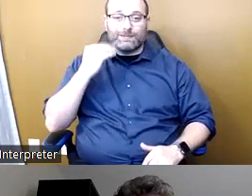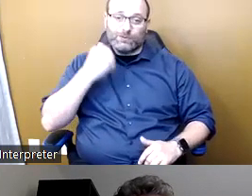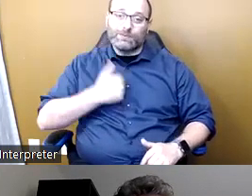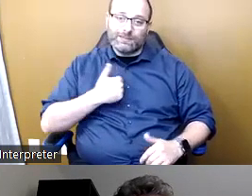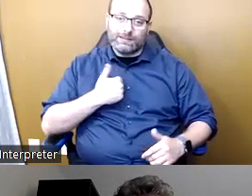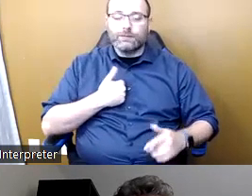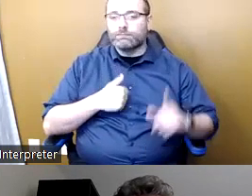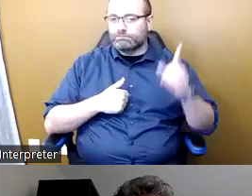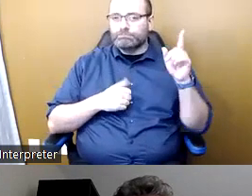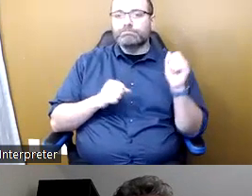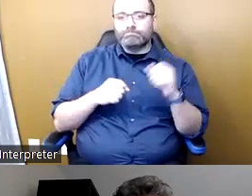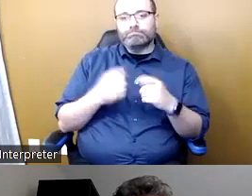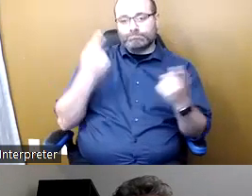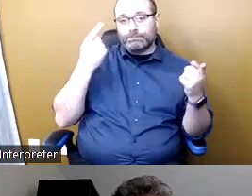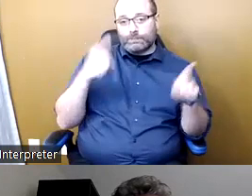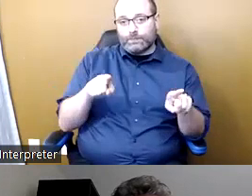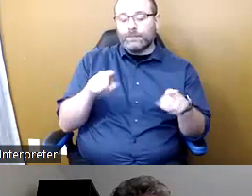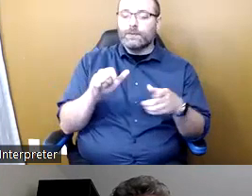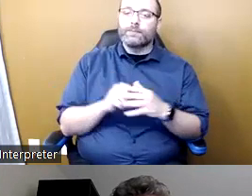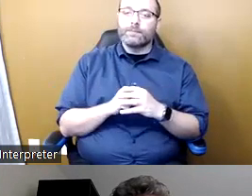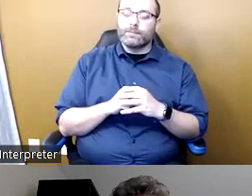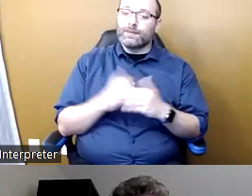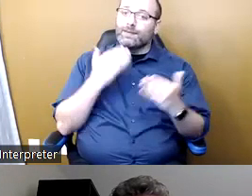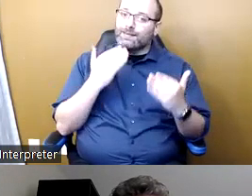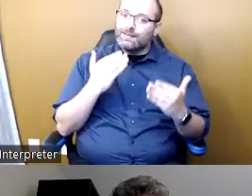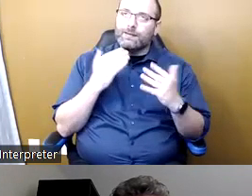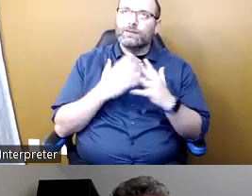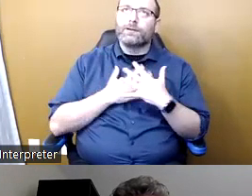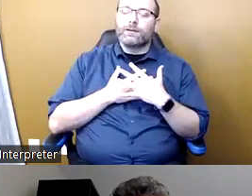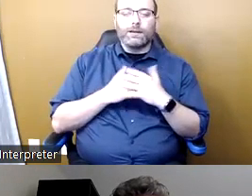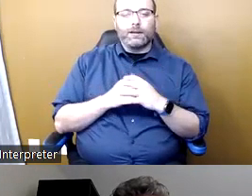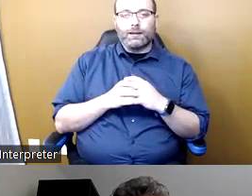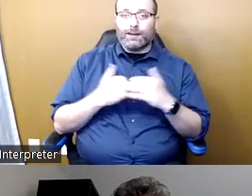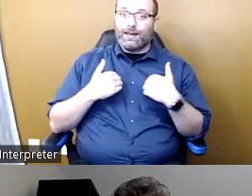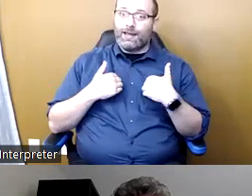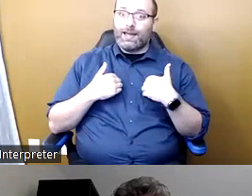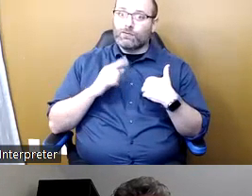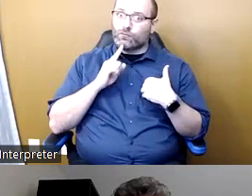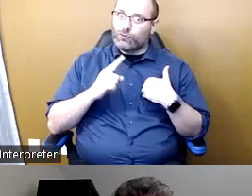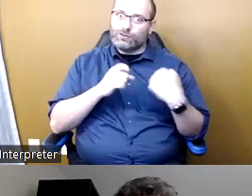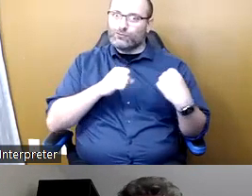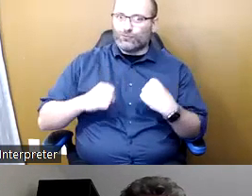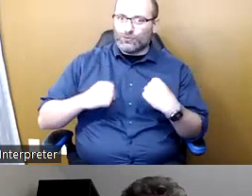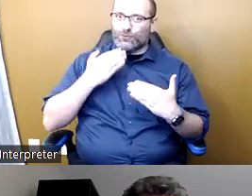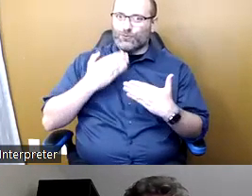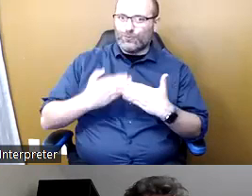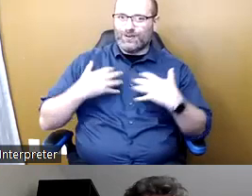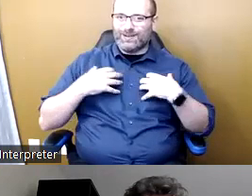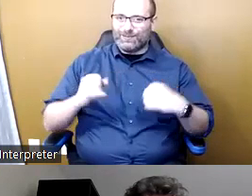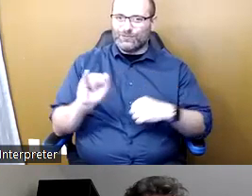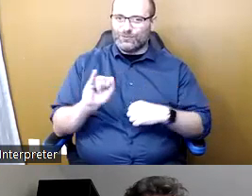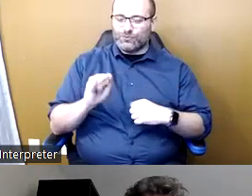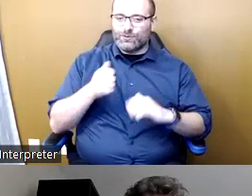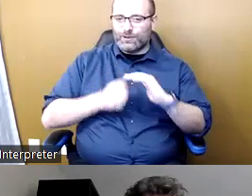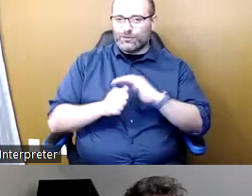I can totally agree with you on that. I thankfully have very strong health insurance through C4, but getting